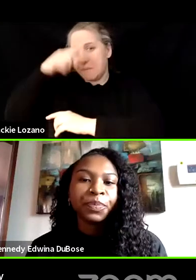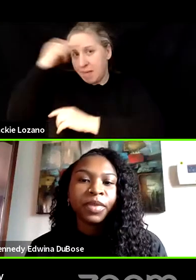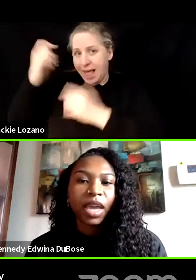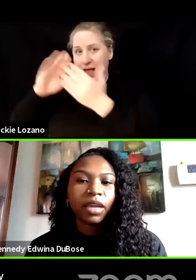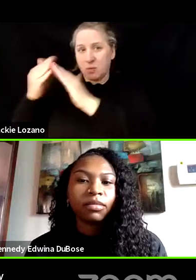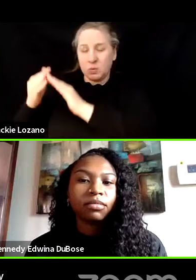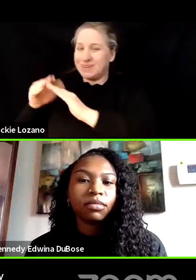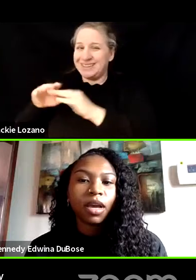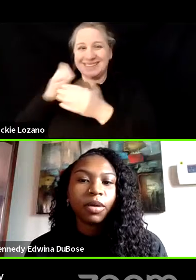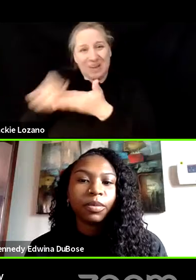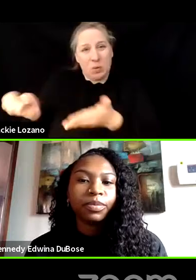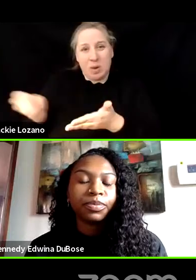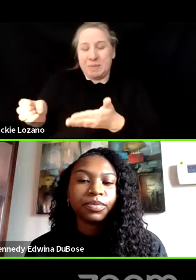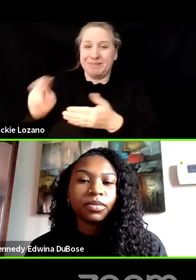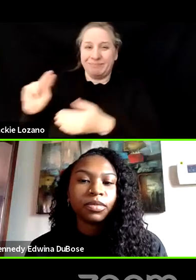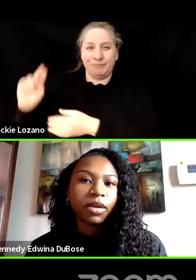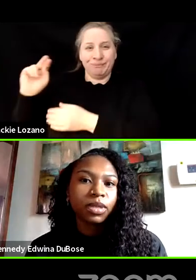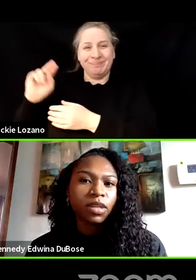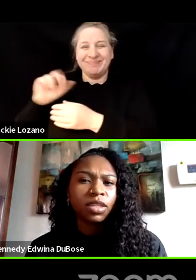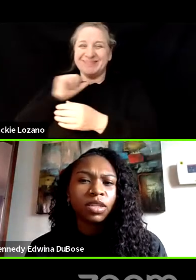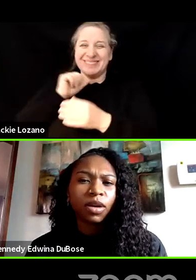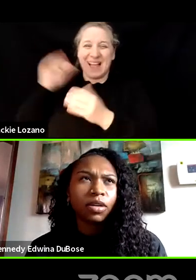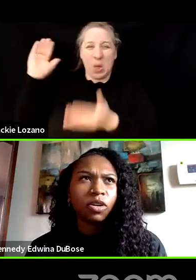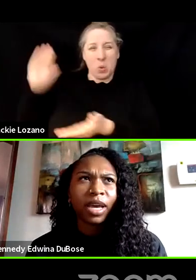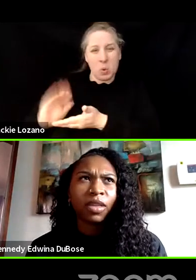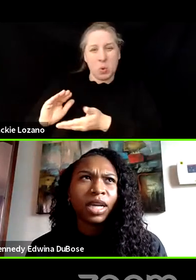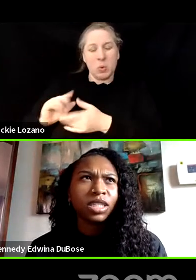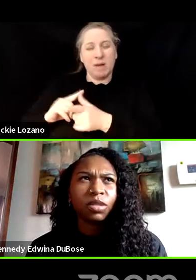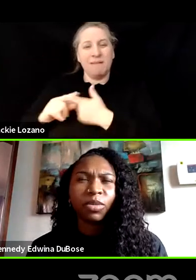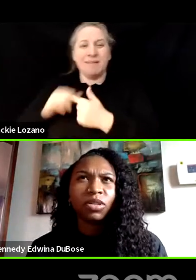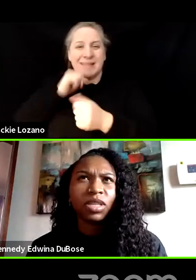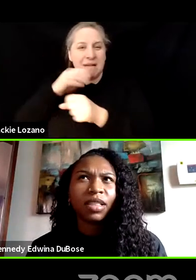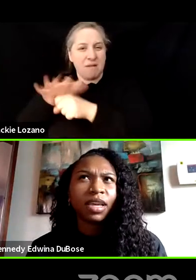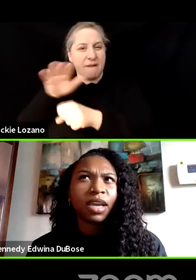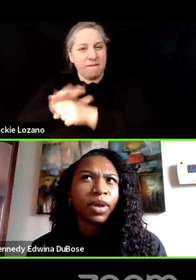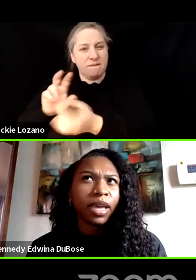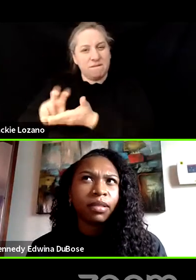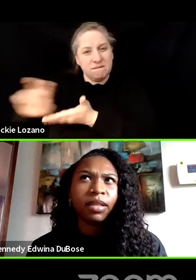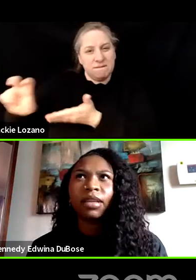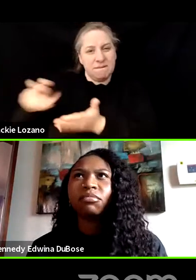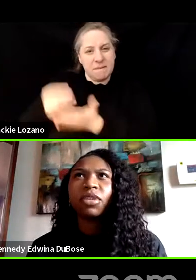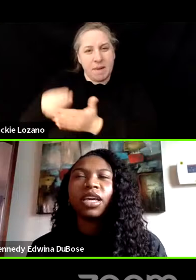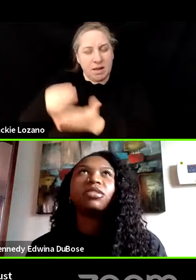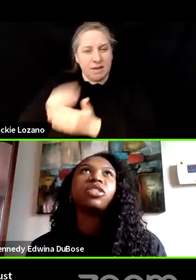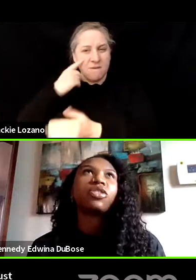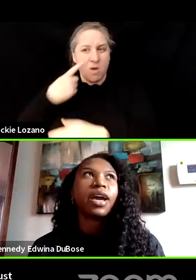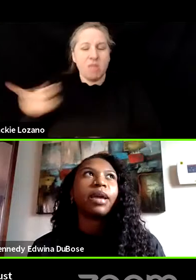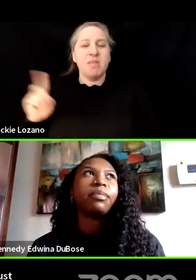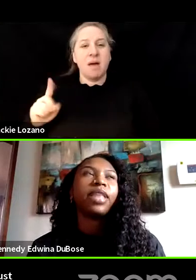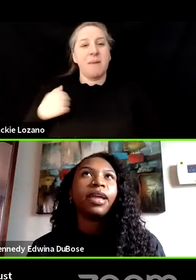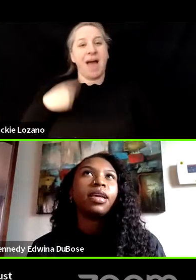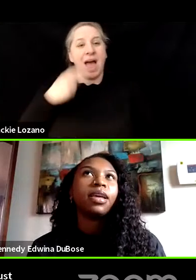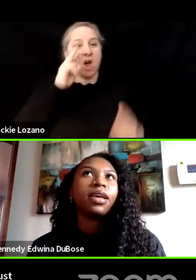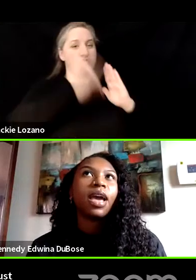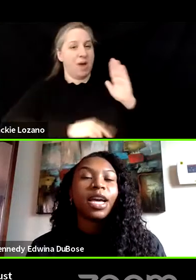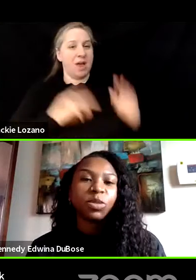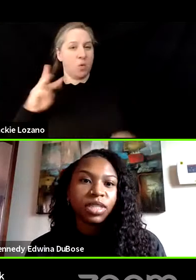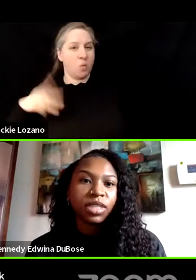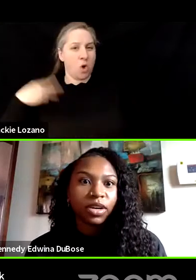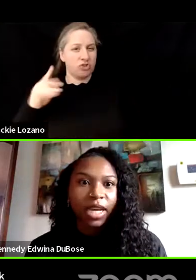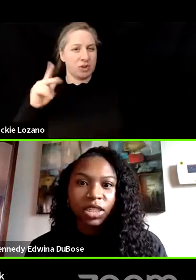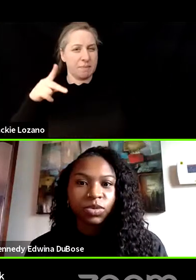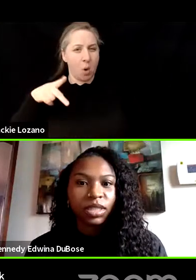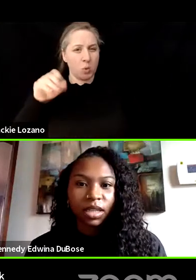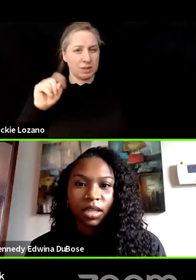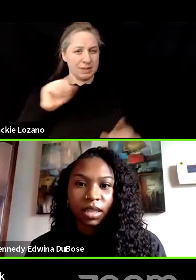underfunded. And there was also an article by the Washington Post that I think I read that it described that